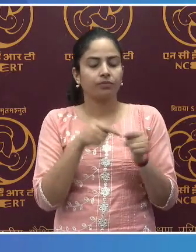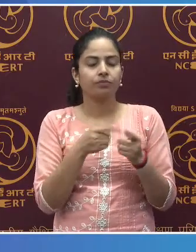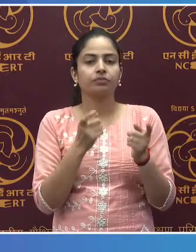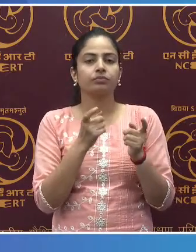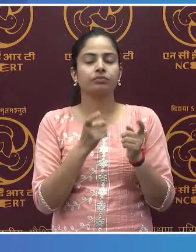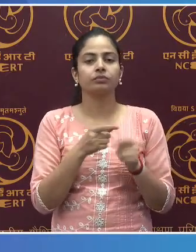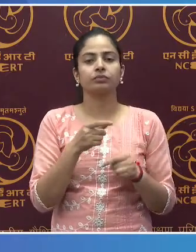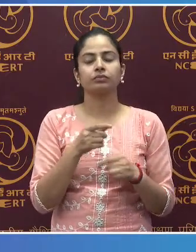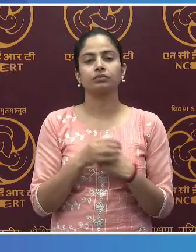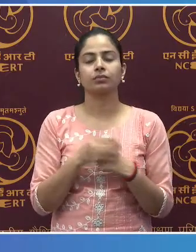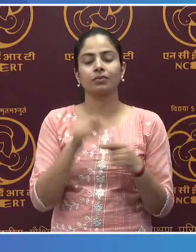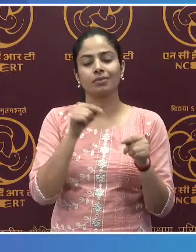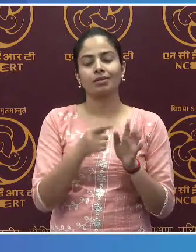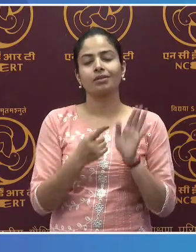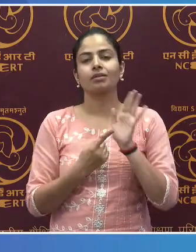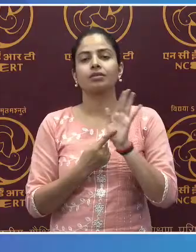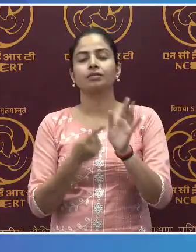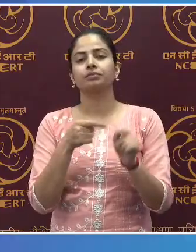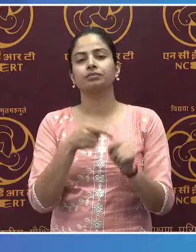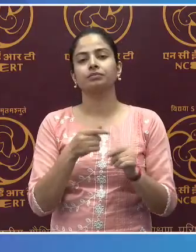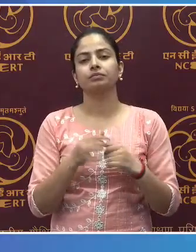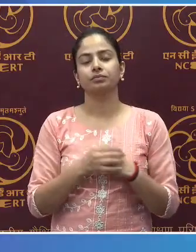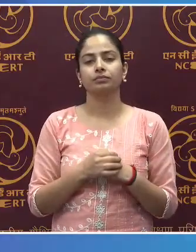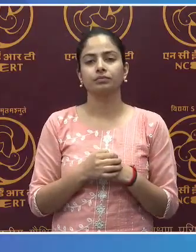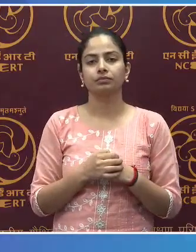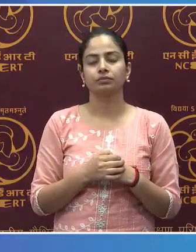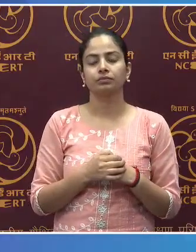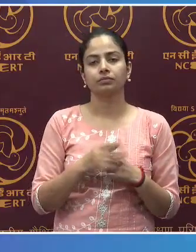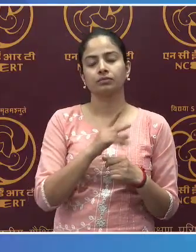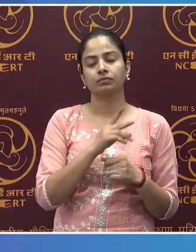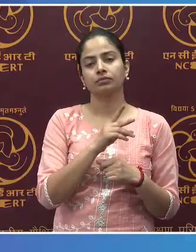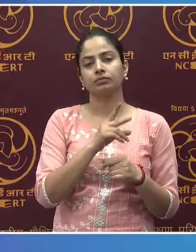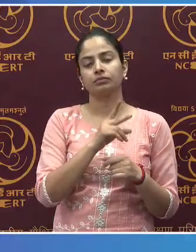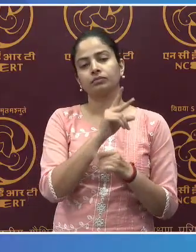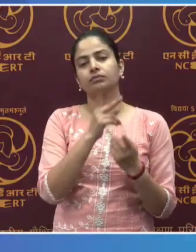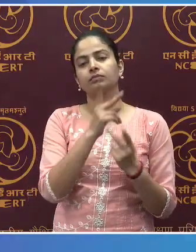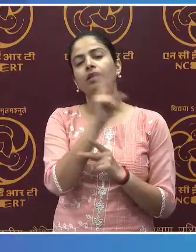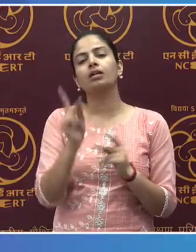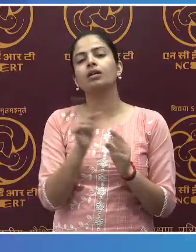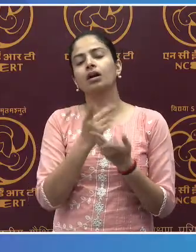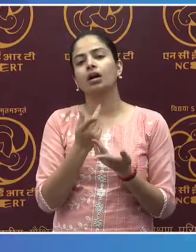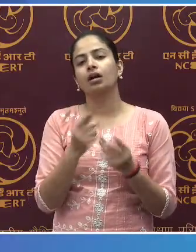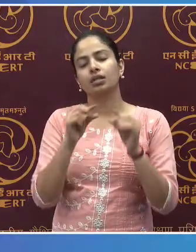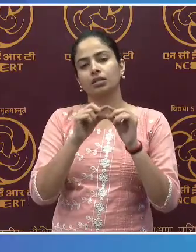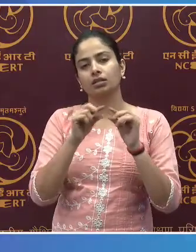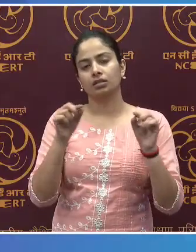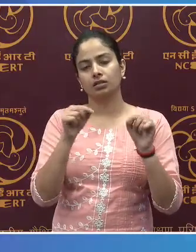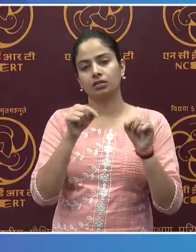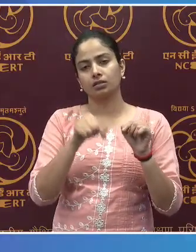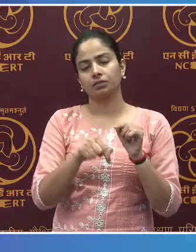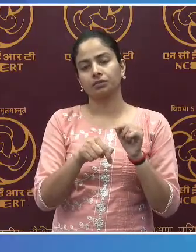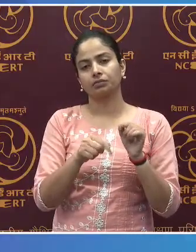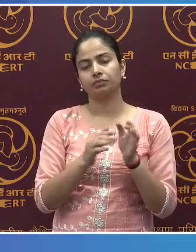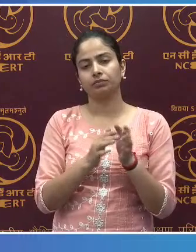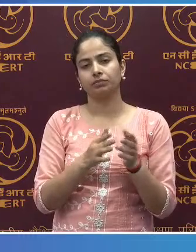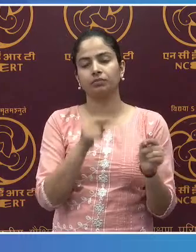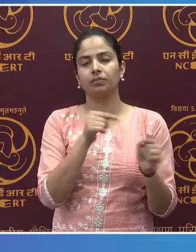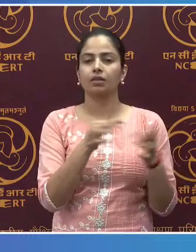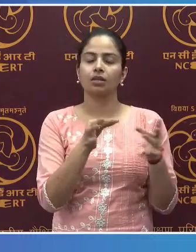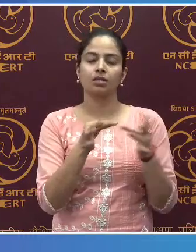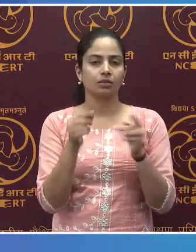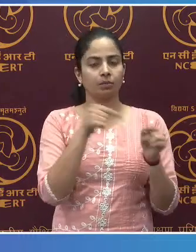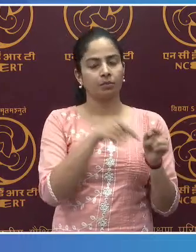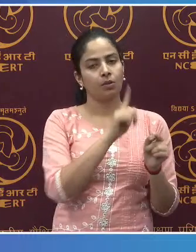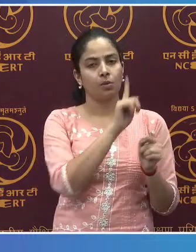is the philosophy of the quote that is there. And so, this is another really very unique feature about this book. So, this is the one unique